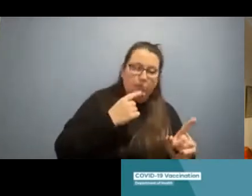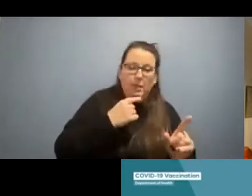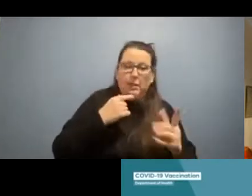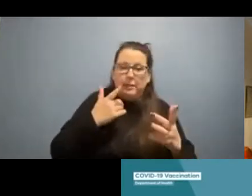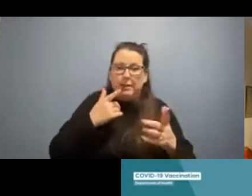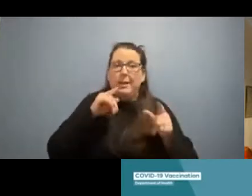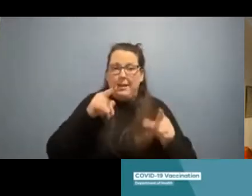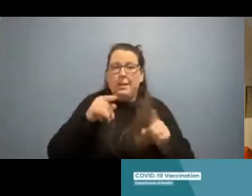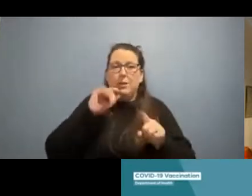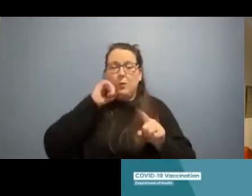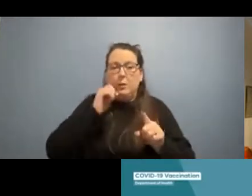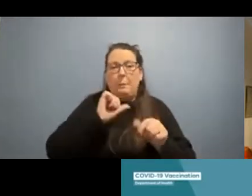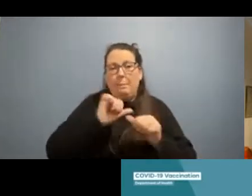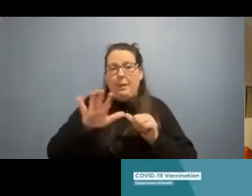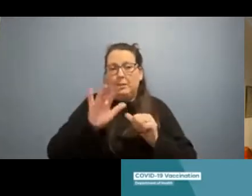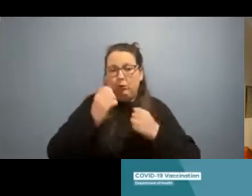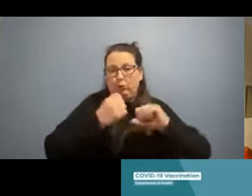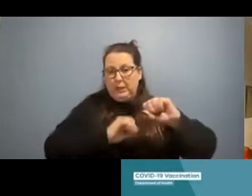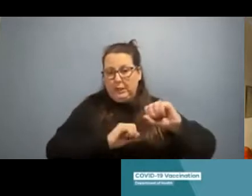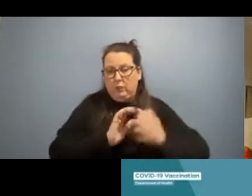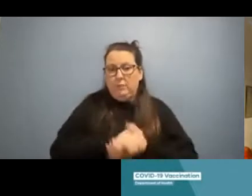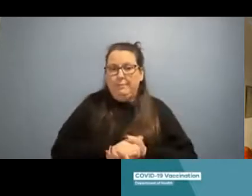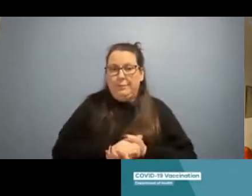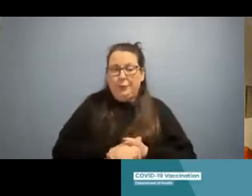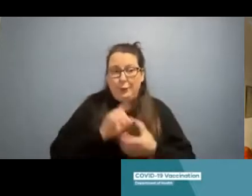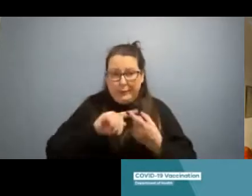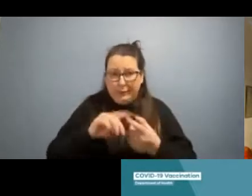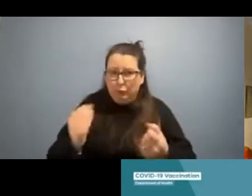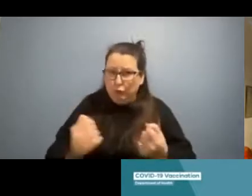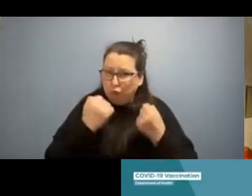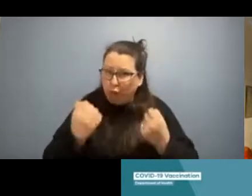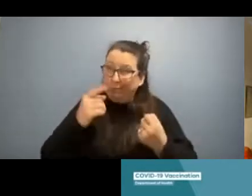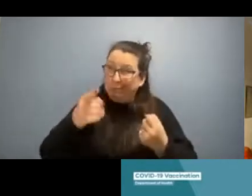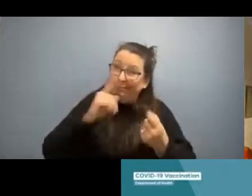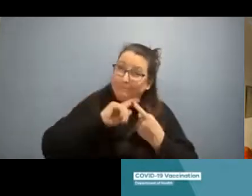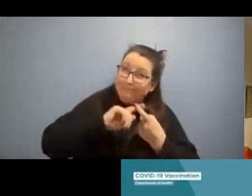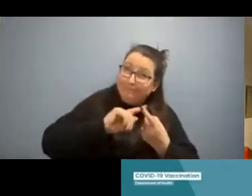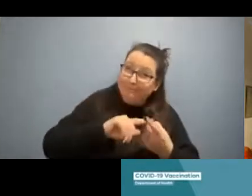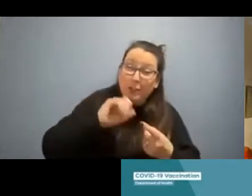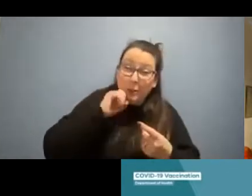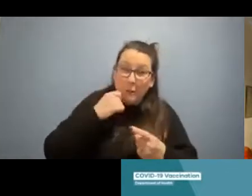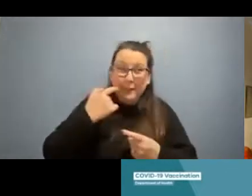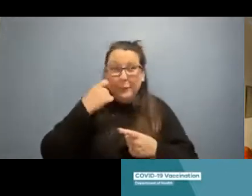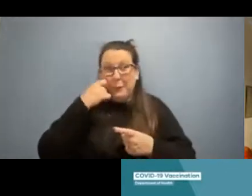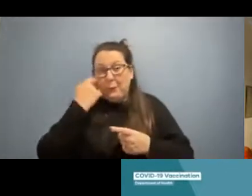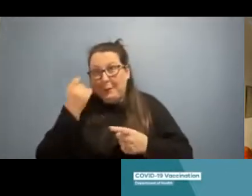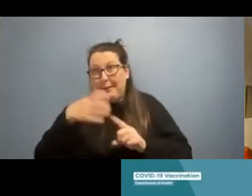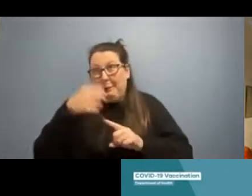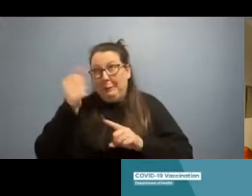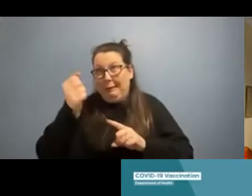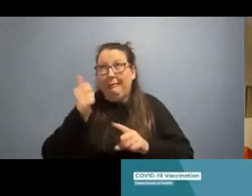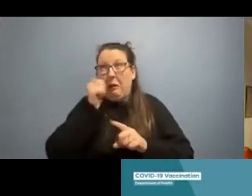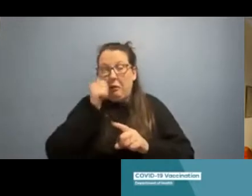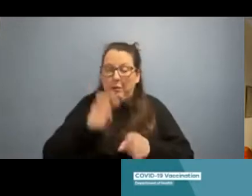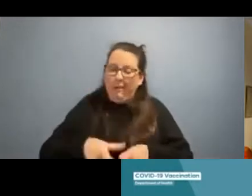way through. But stay strong, keep going, everybody. We're getting there. I know it's wearisome, and I know